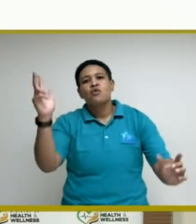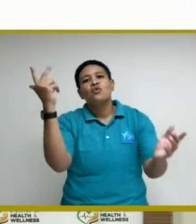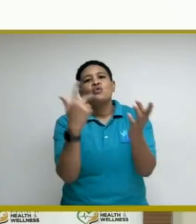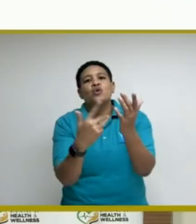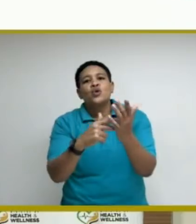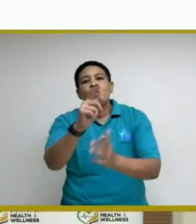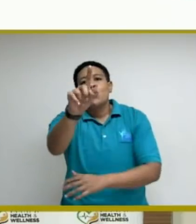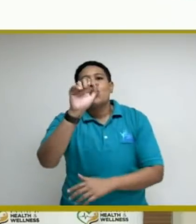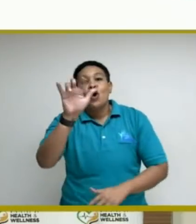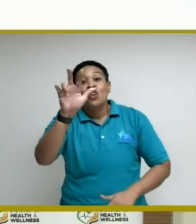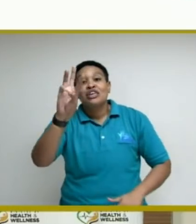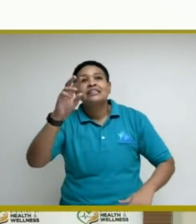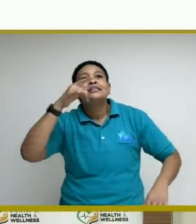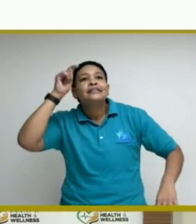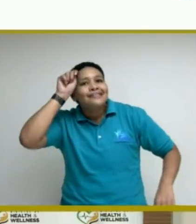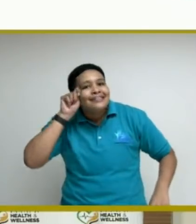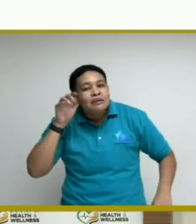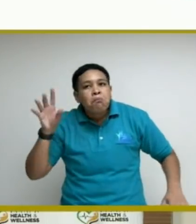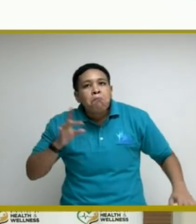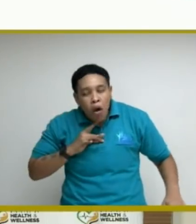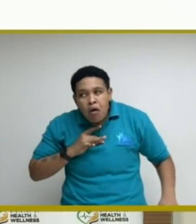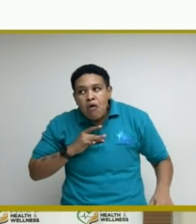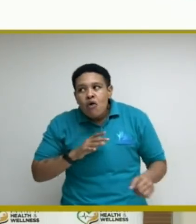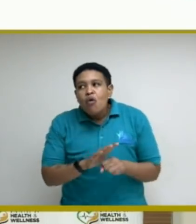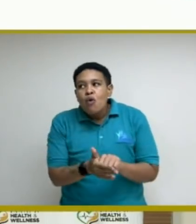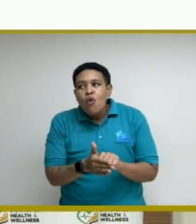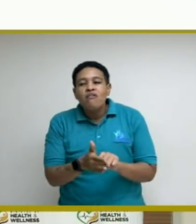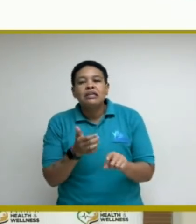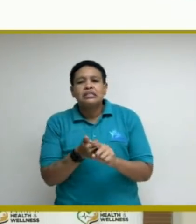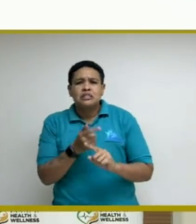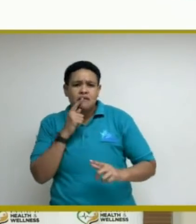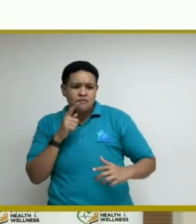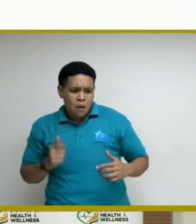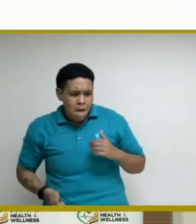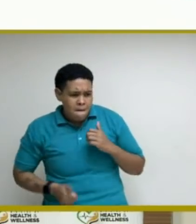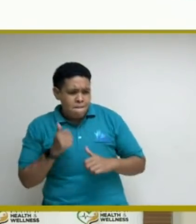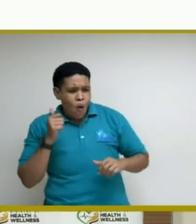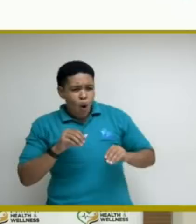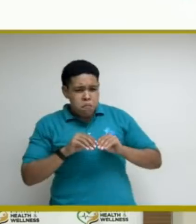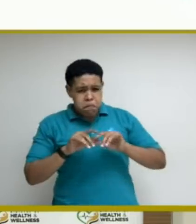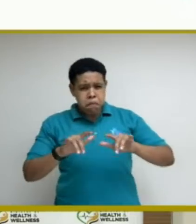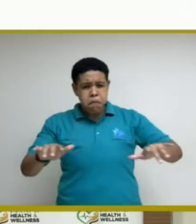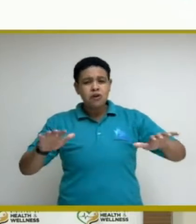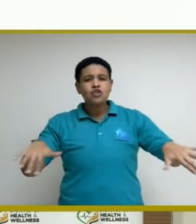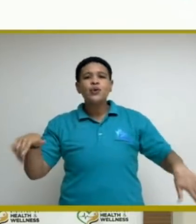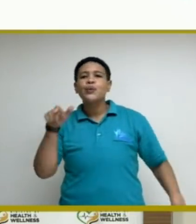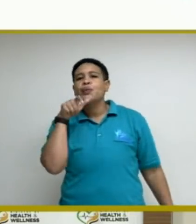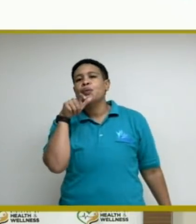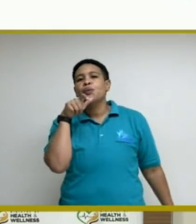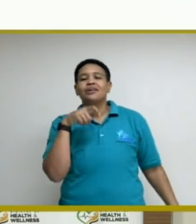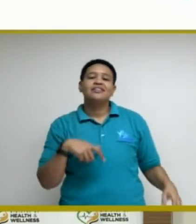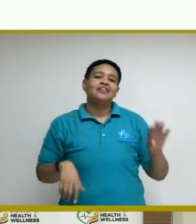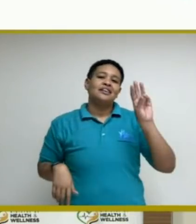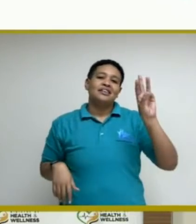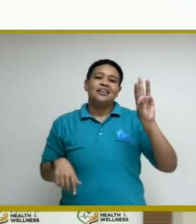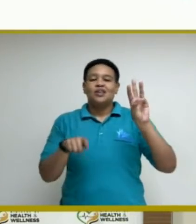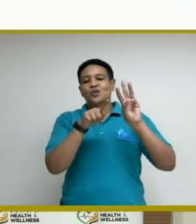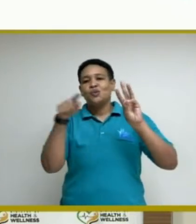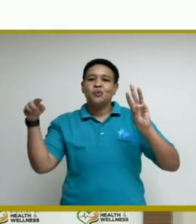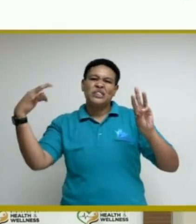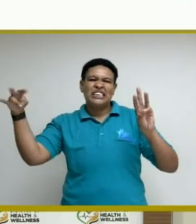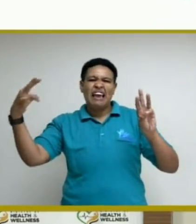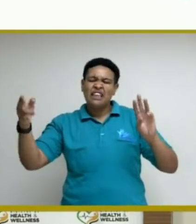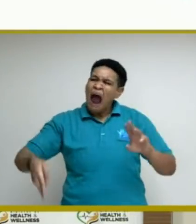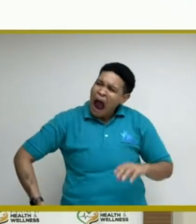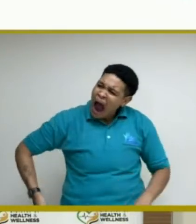3,136 adolescents. So the larger number of cases that we're seeing among our children are really in the 6 to 17 age